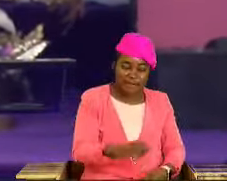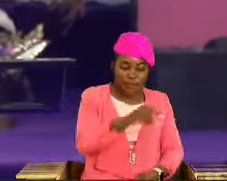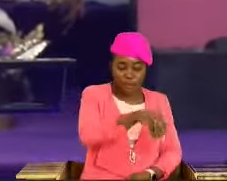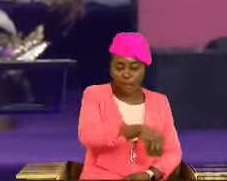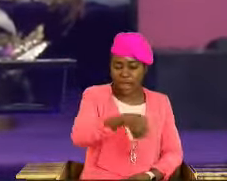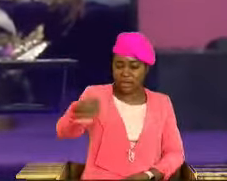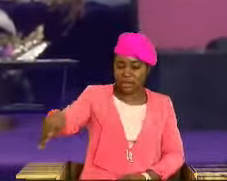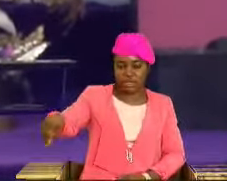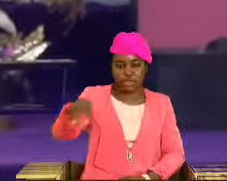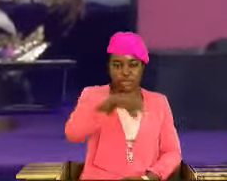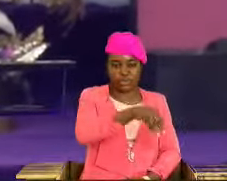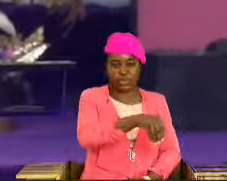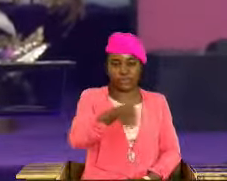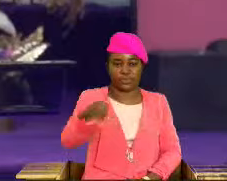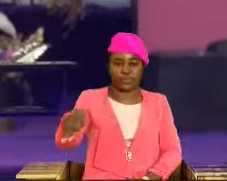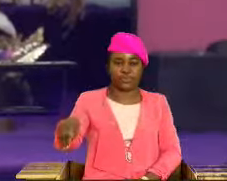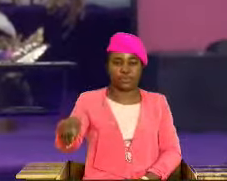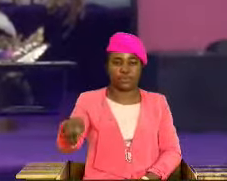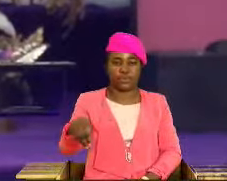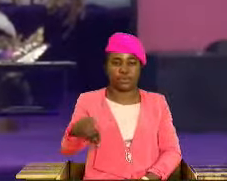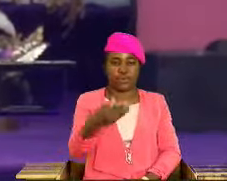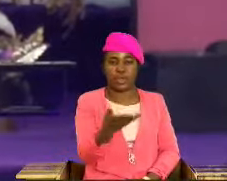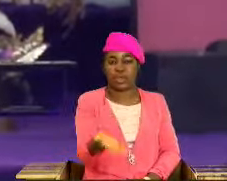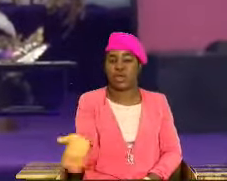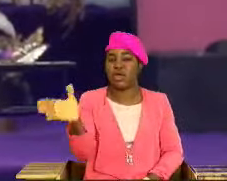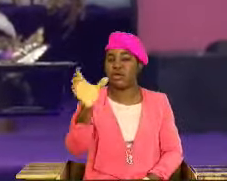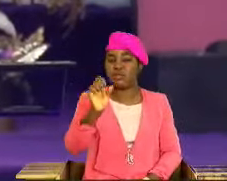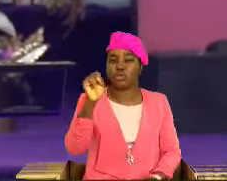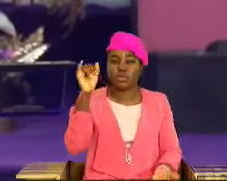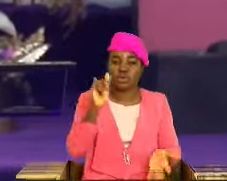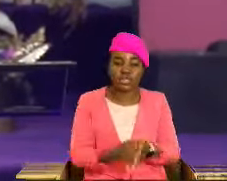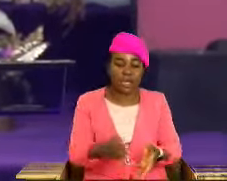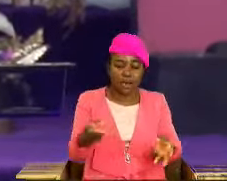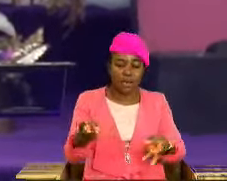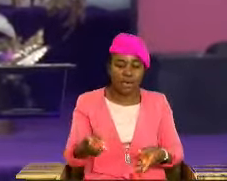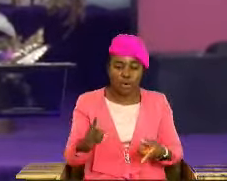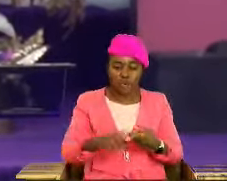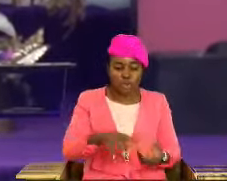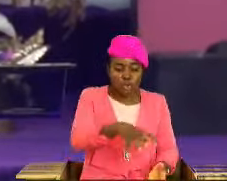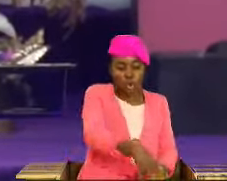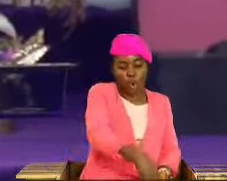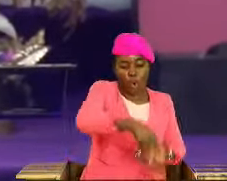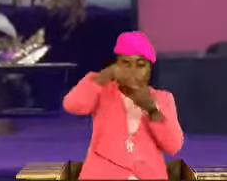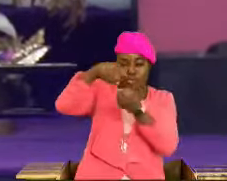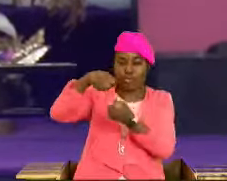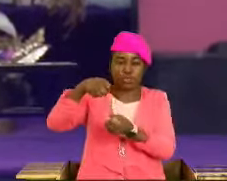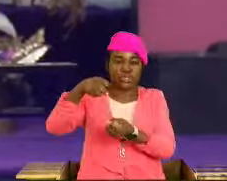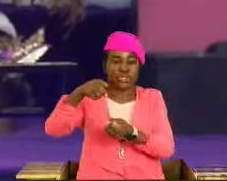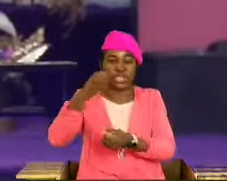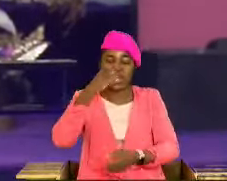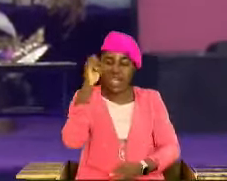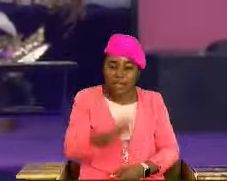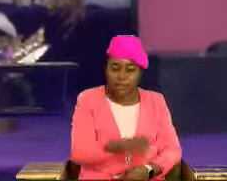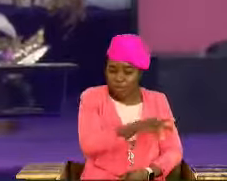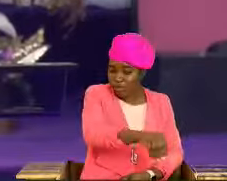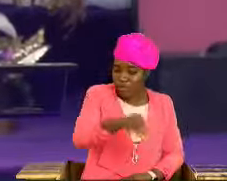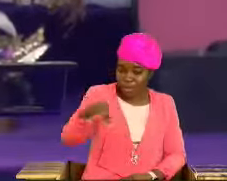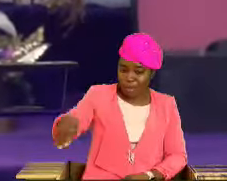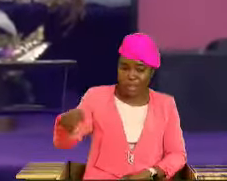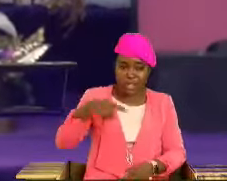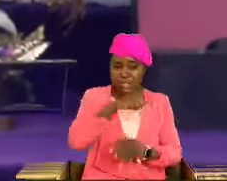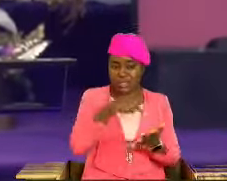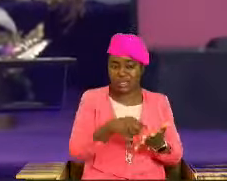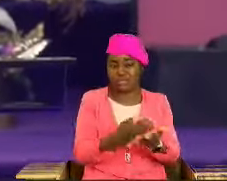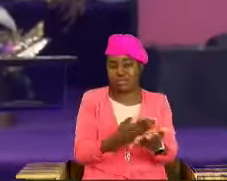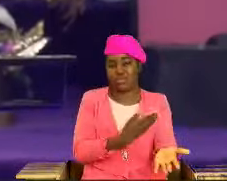plantations those that want to op evil plantations this morning I with a very loud